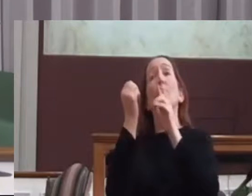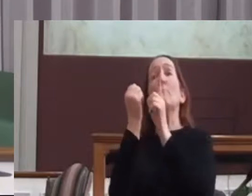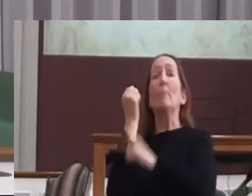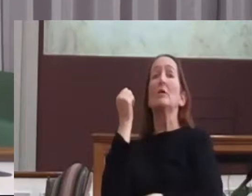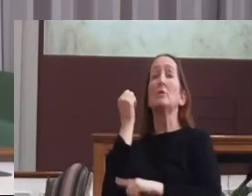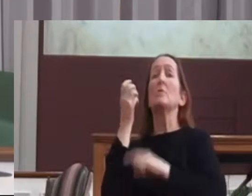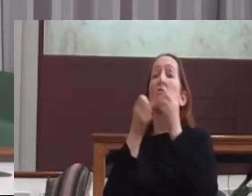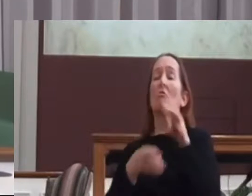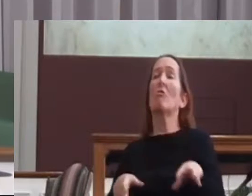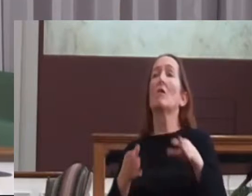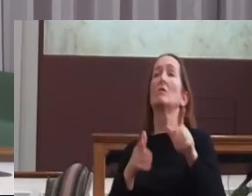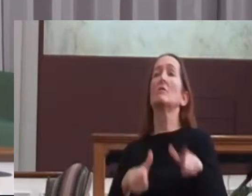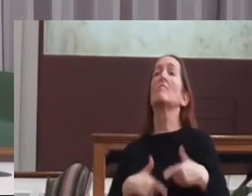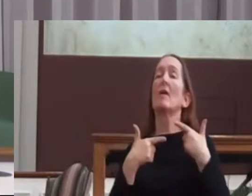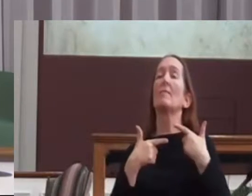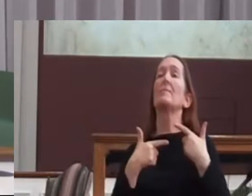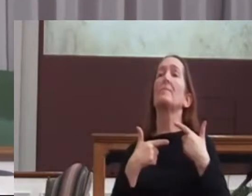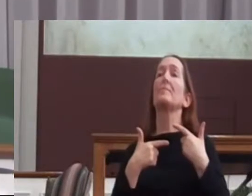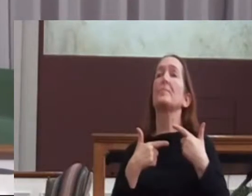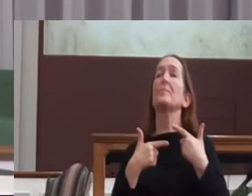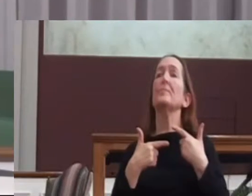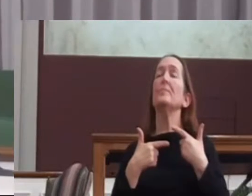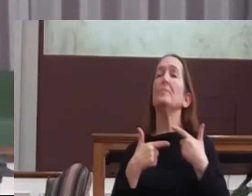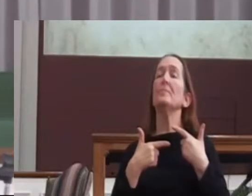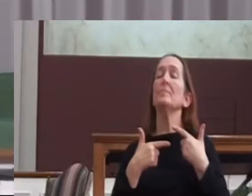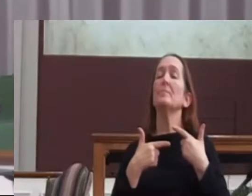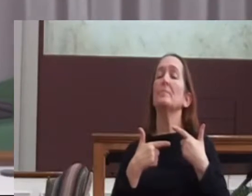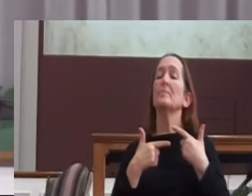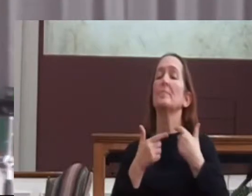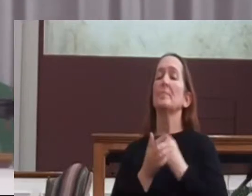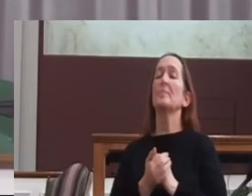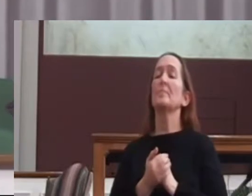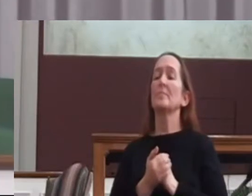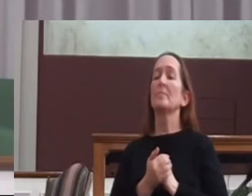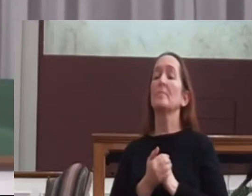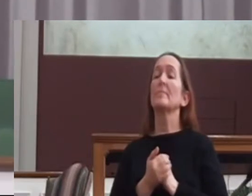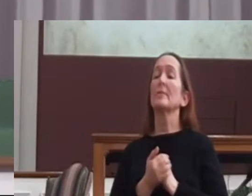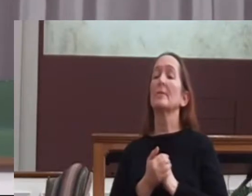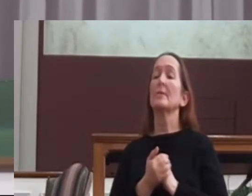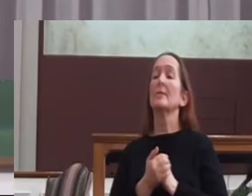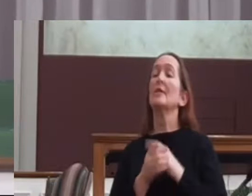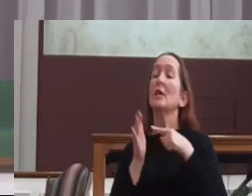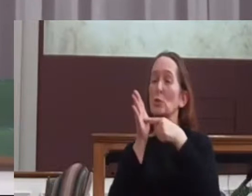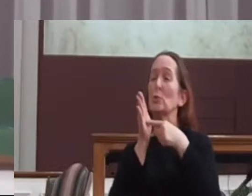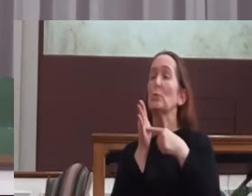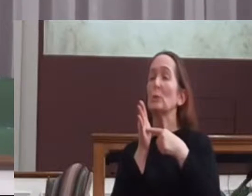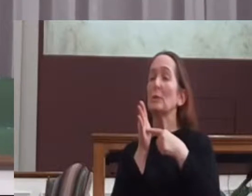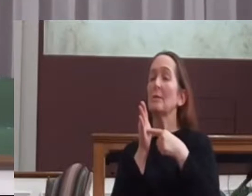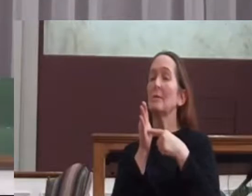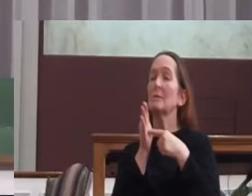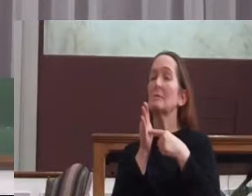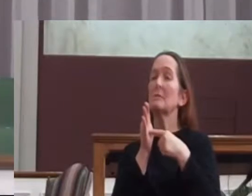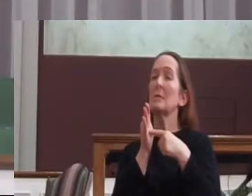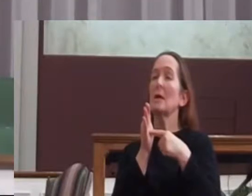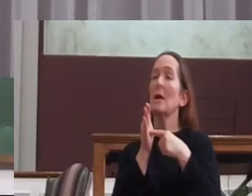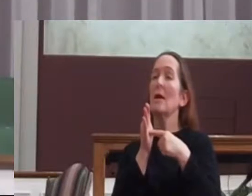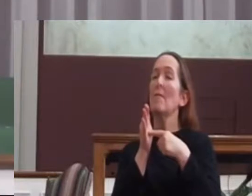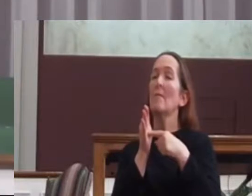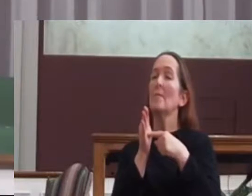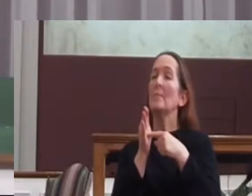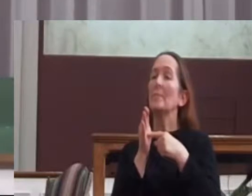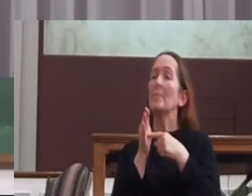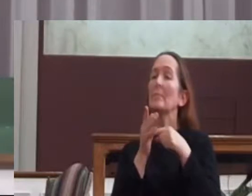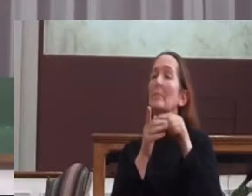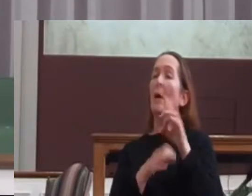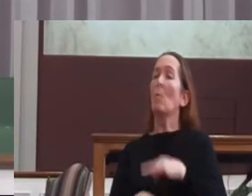by God's punishment of loss of life. That too reinforces the value that God places on life